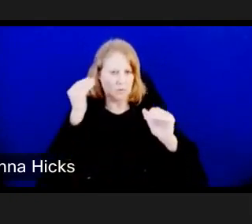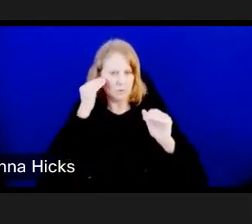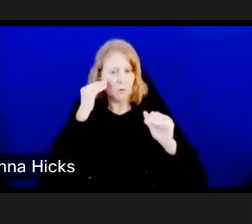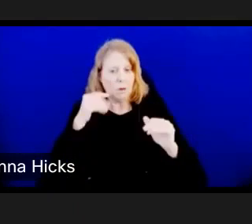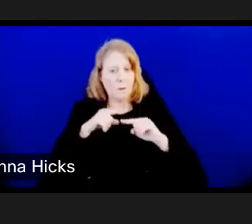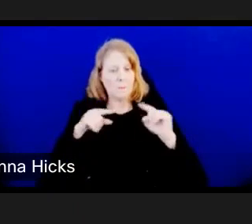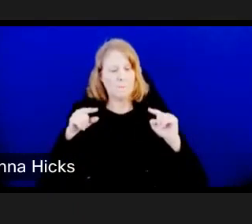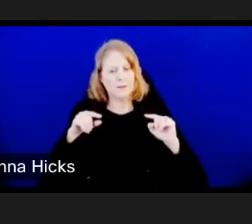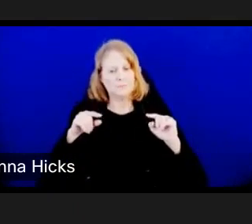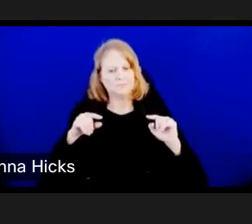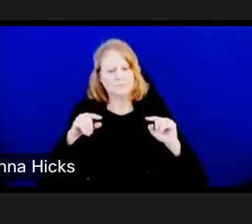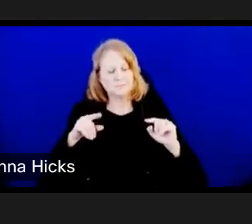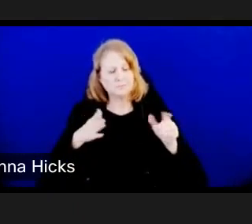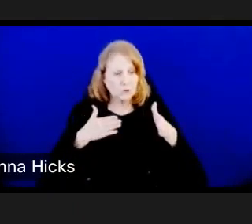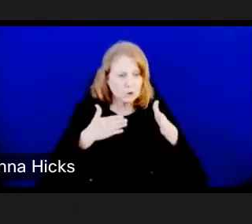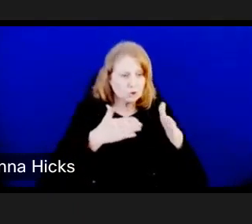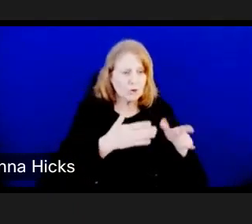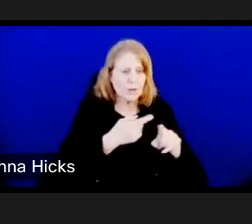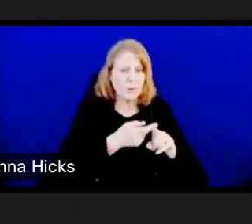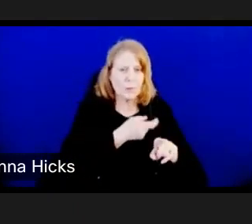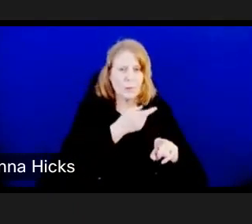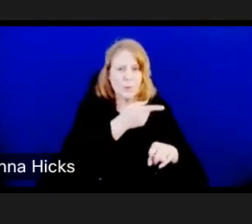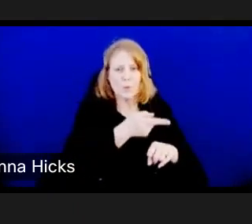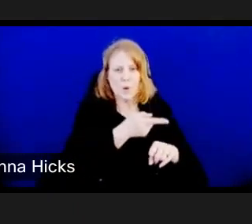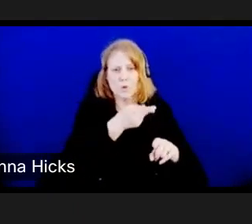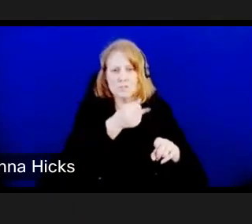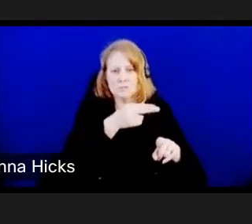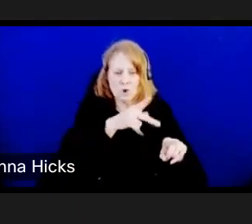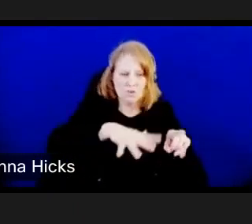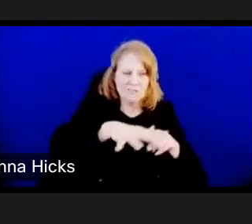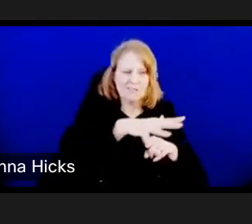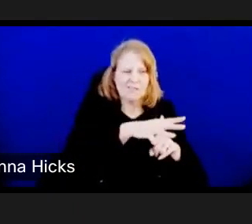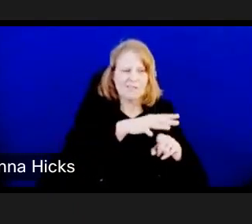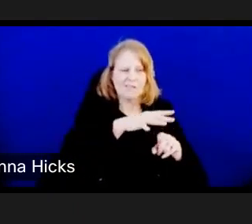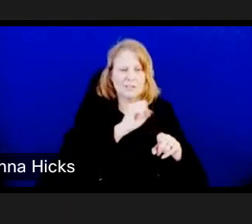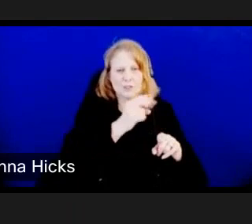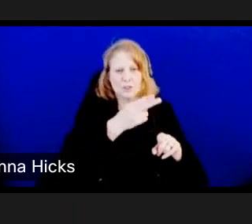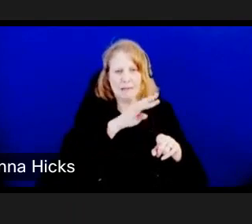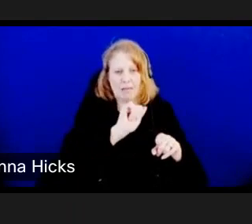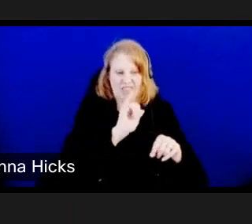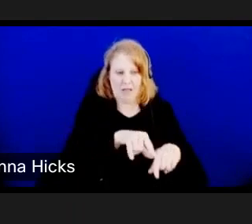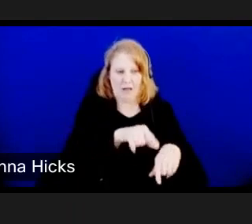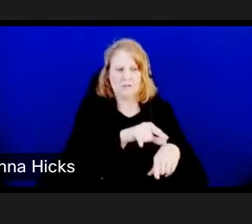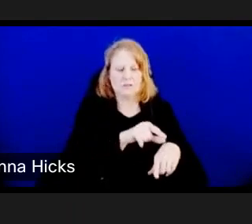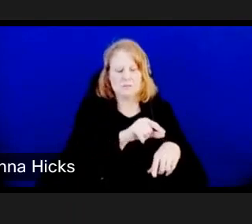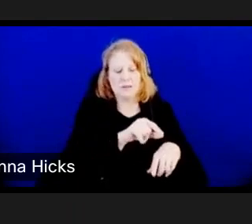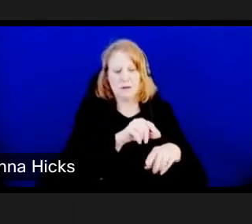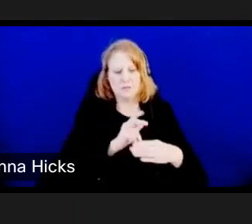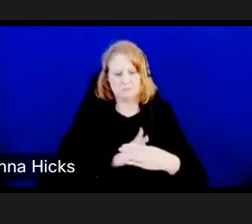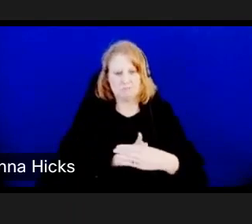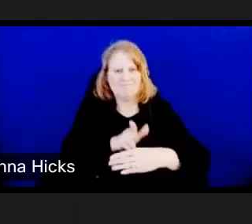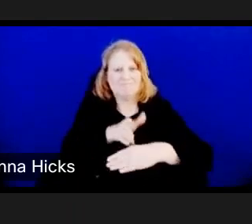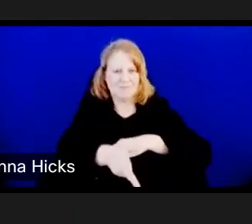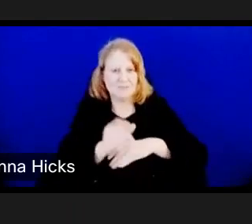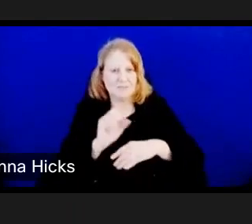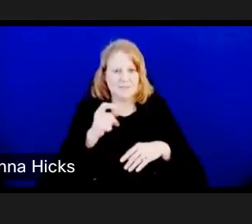the streets going through Shepherd Park like Calmia, those are speed humps. And they were done specifically for one